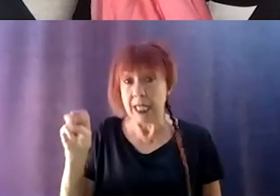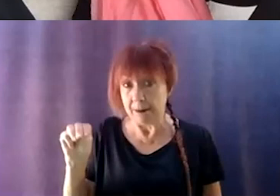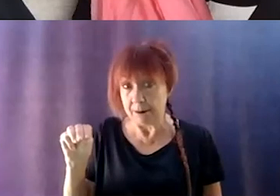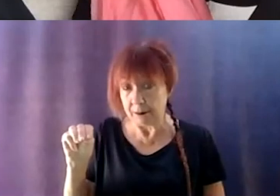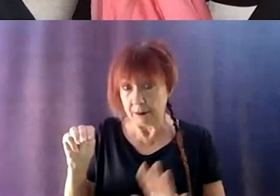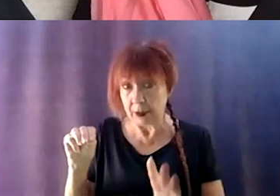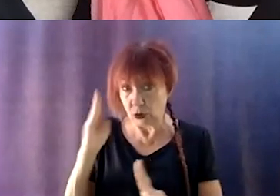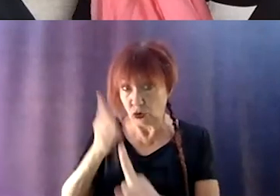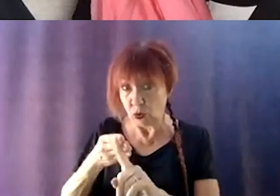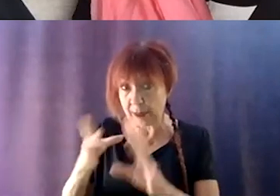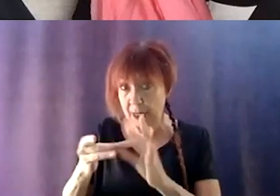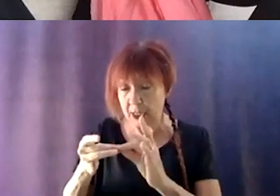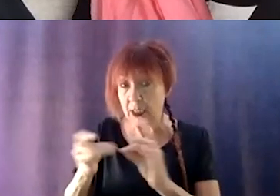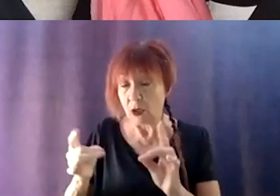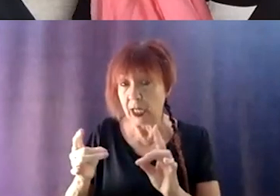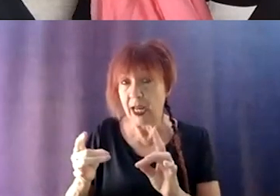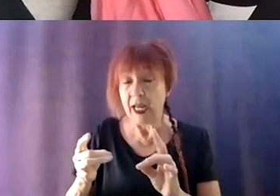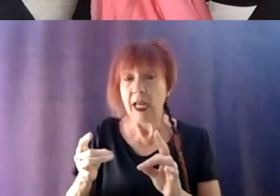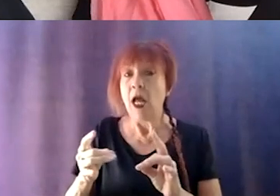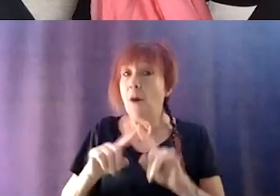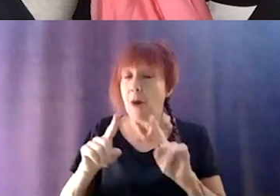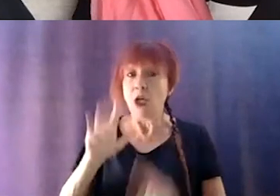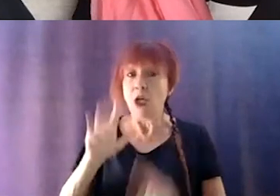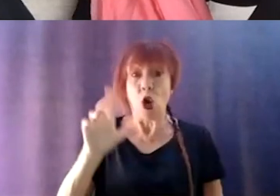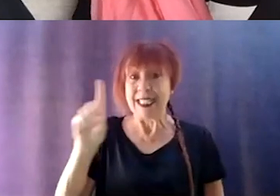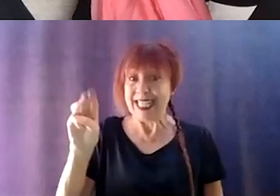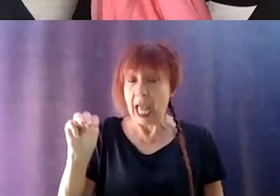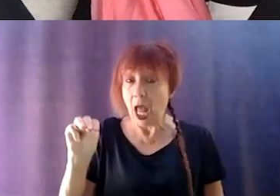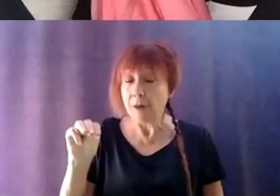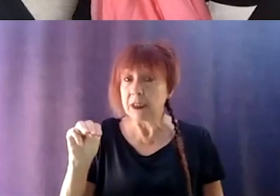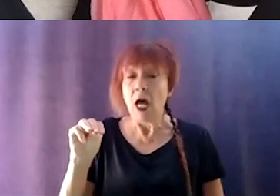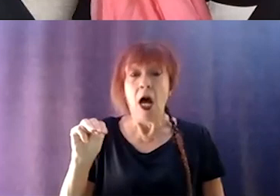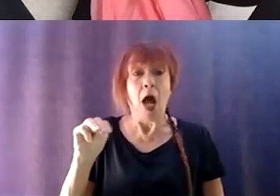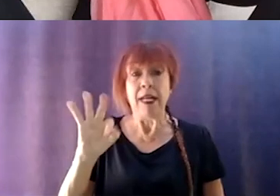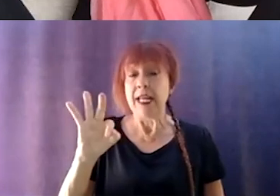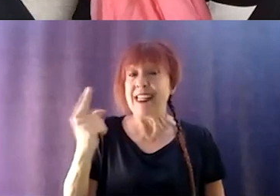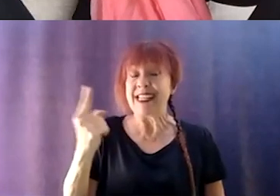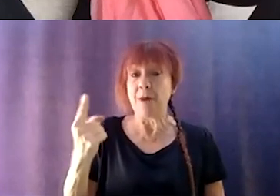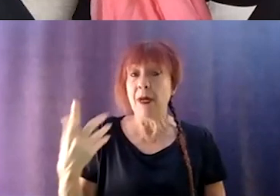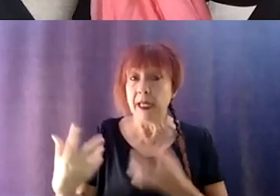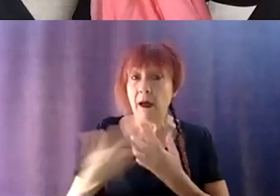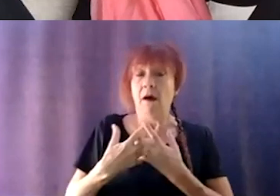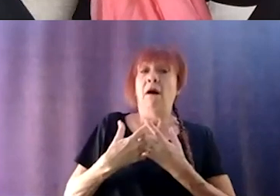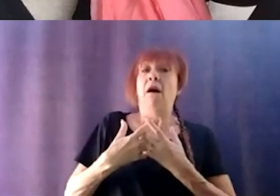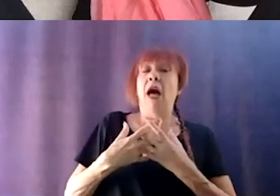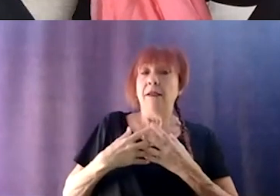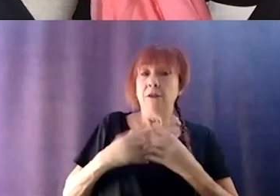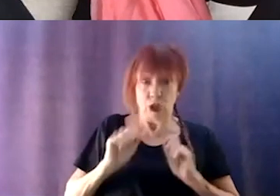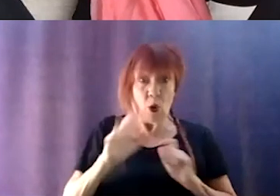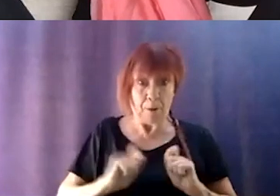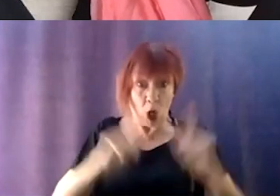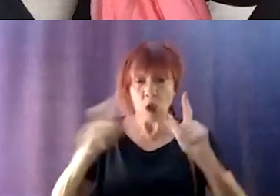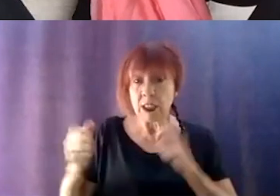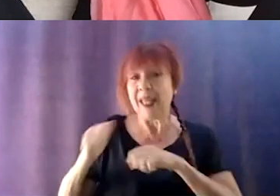this conversation, but I do think, you know, going through your DMs, responding if somebody resonated with a post that you had or they sent